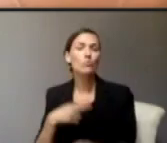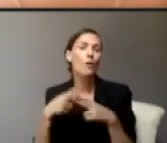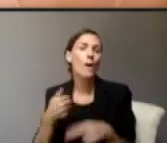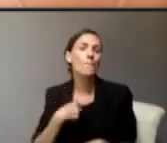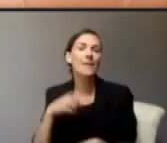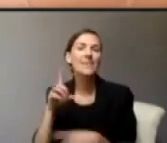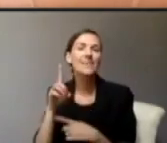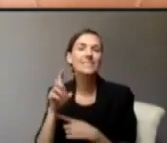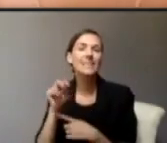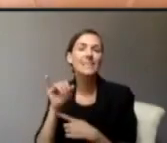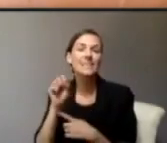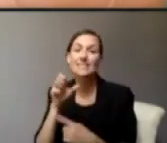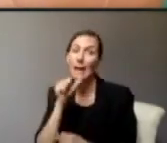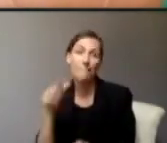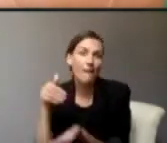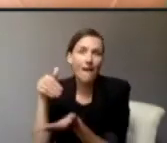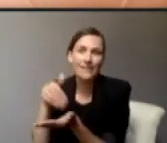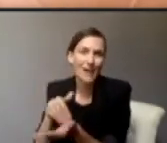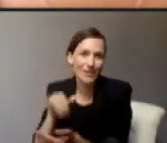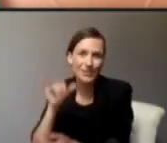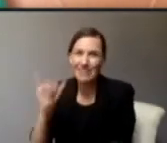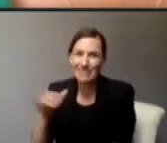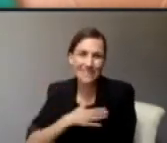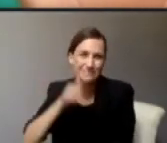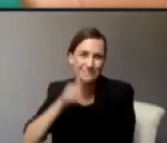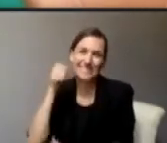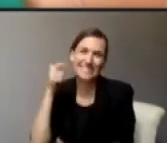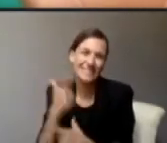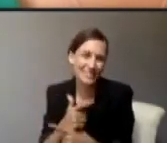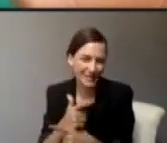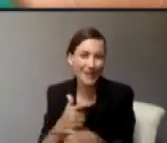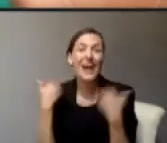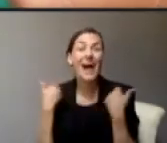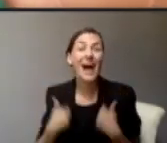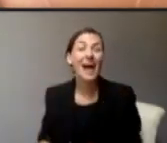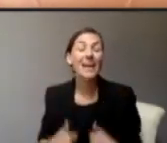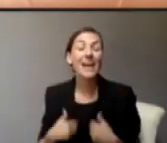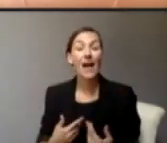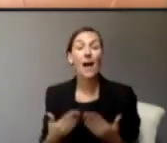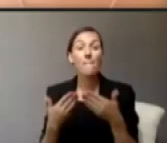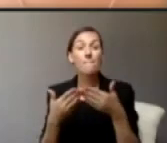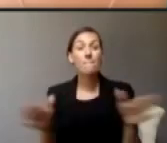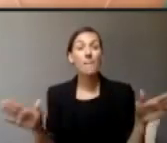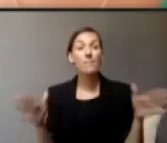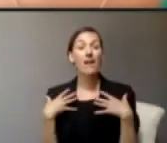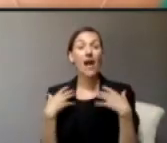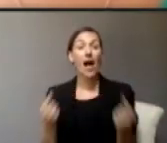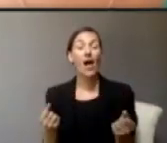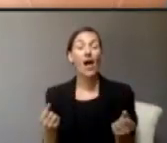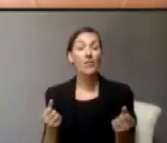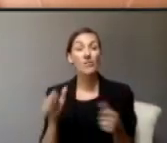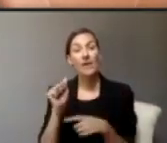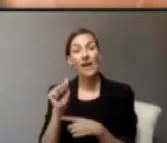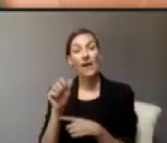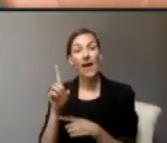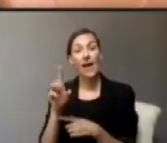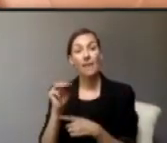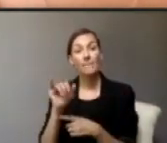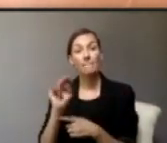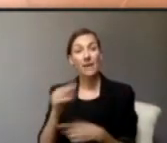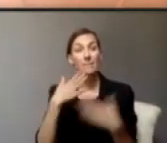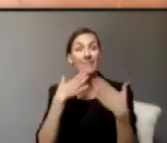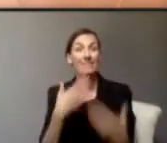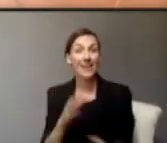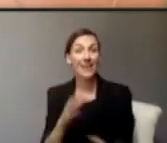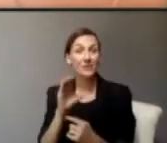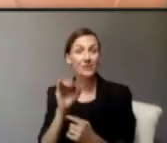am not a doctor, that's my sister. So I am the public health administrator, but thank you, Cindy. And also